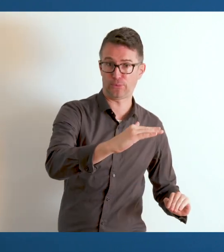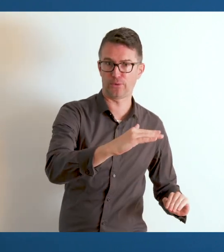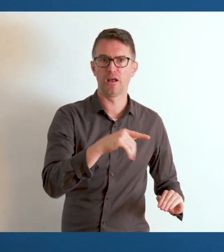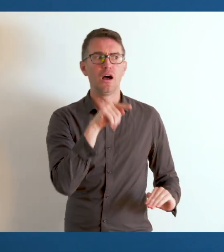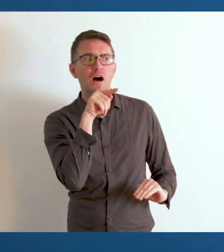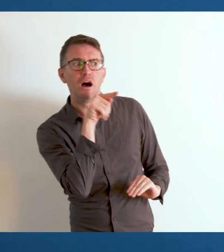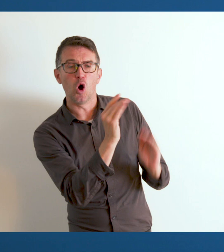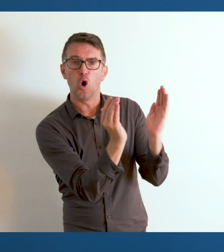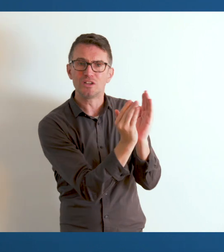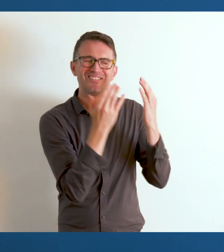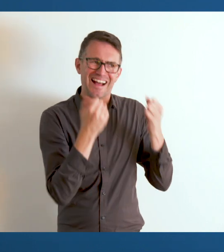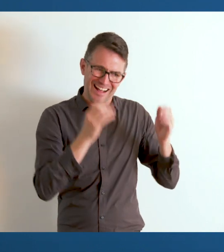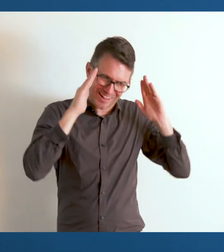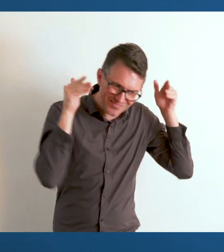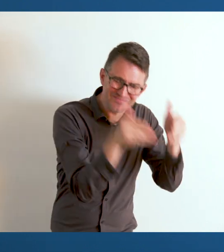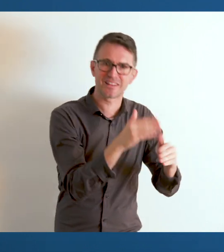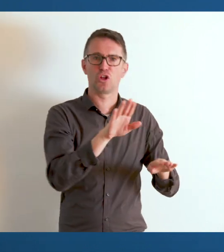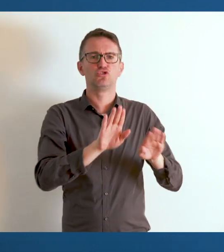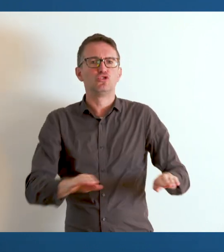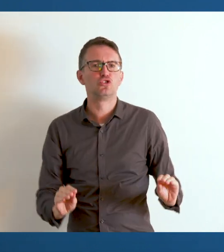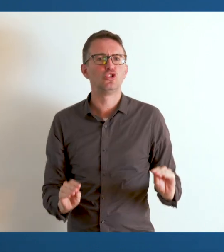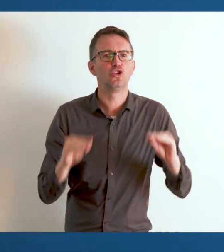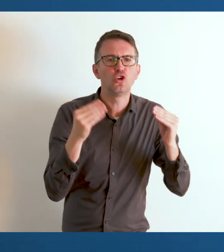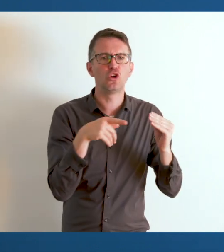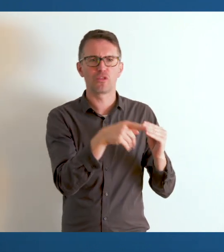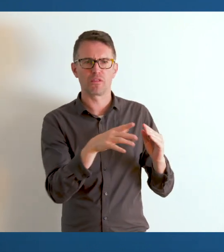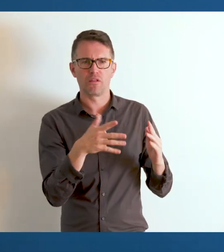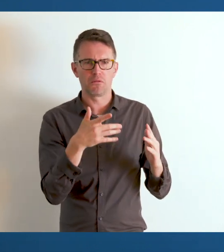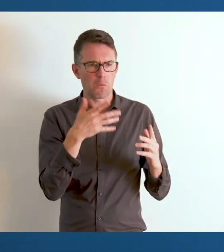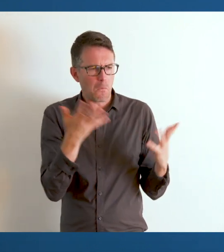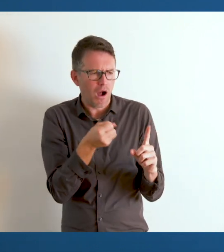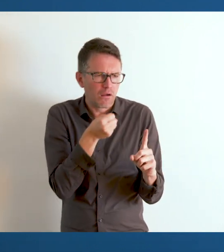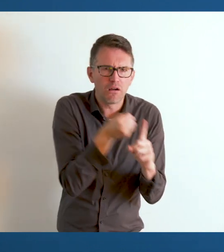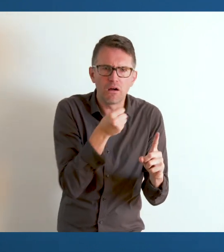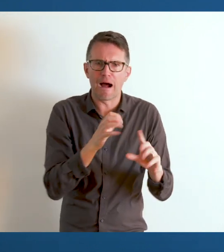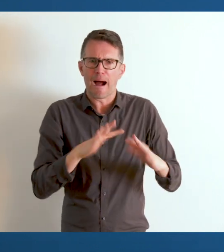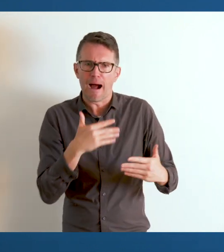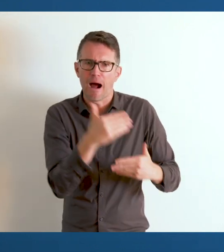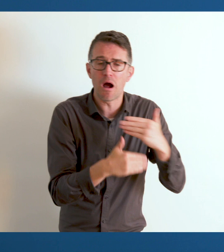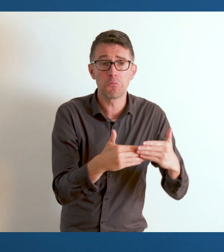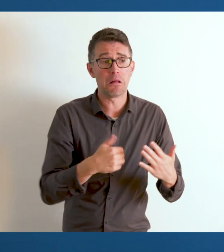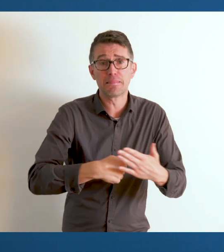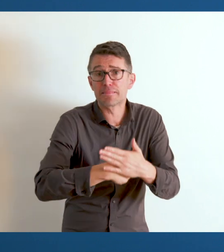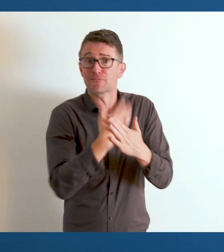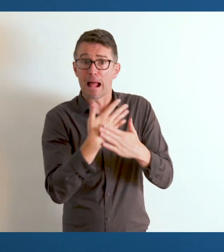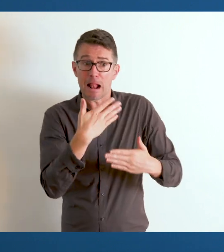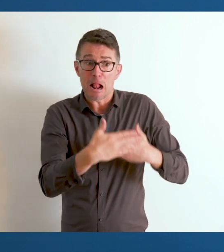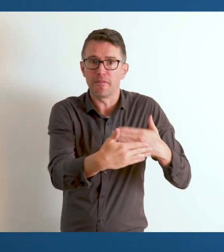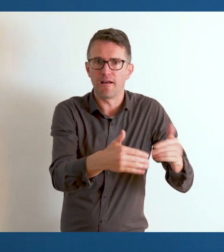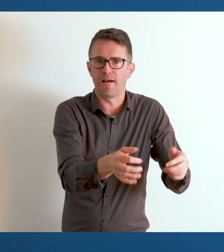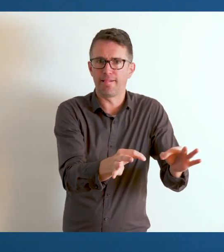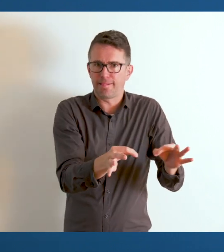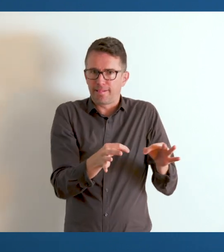specific developmental issues that most affect children and might lead to developmental delay.